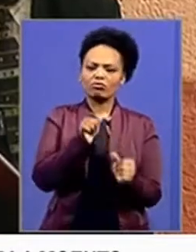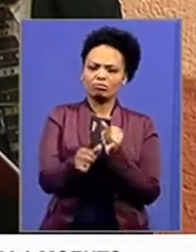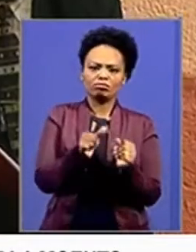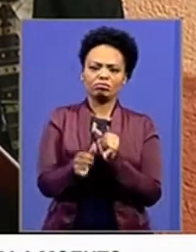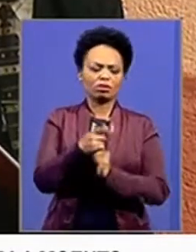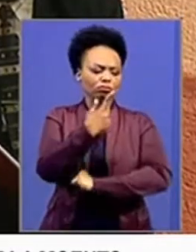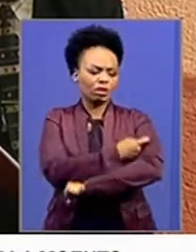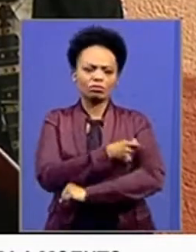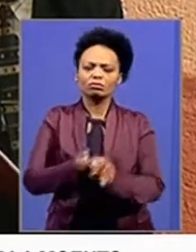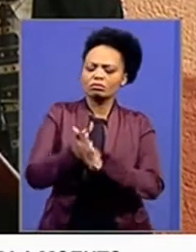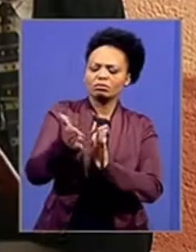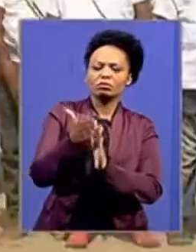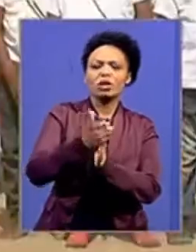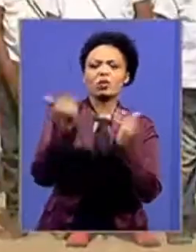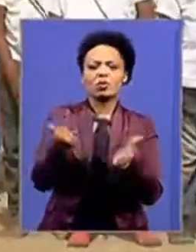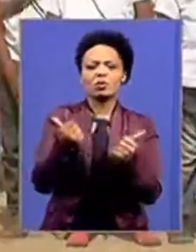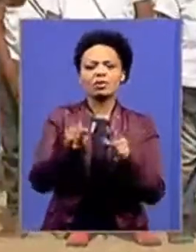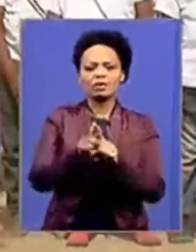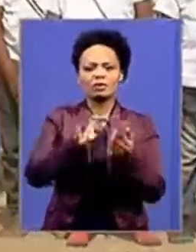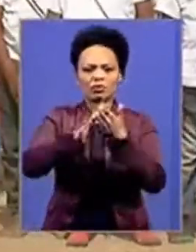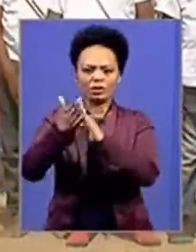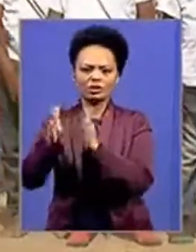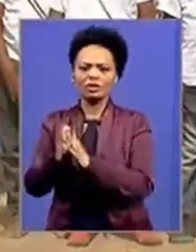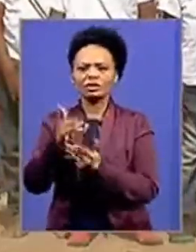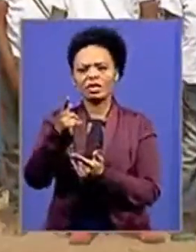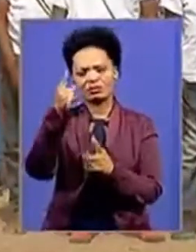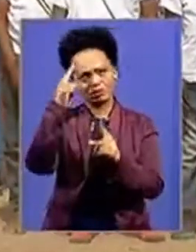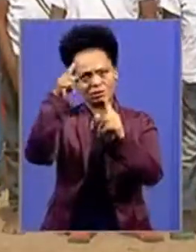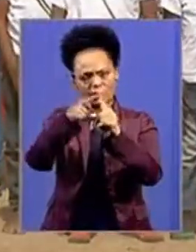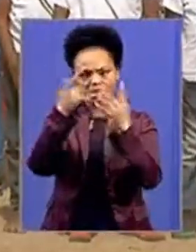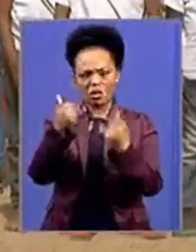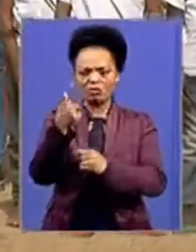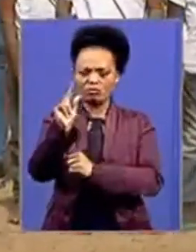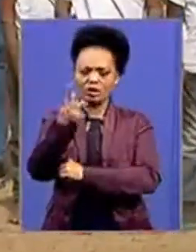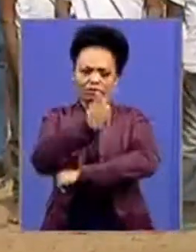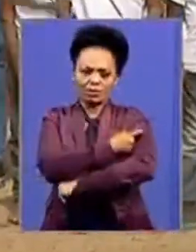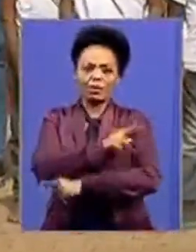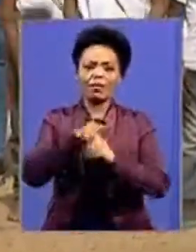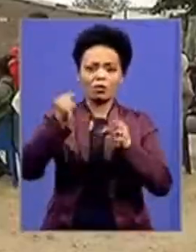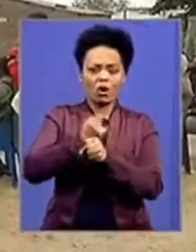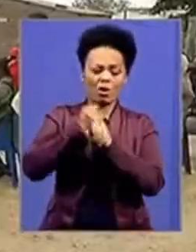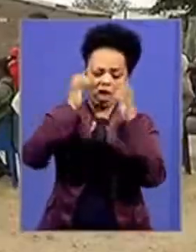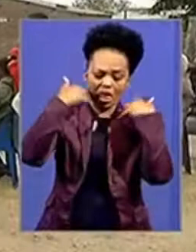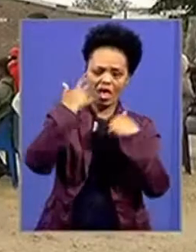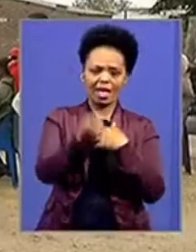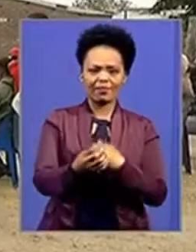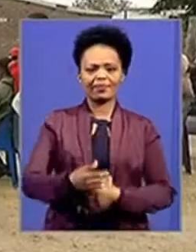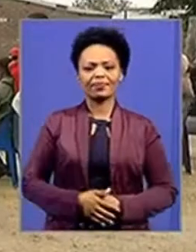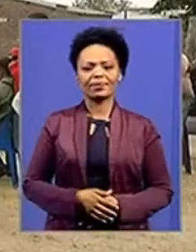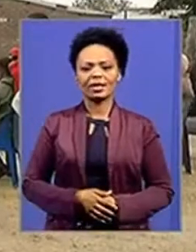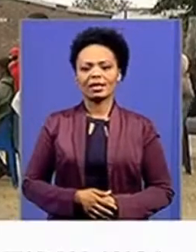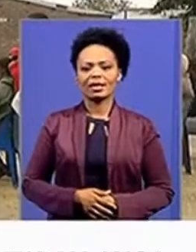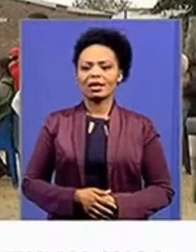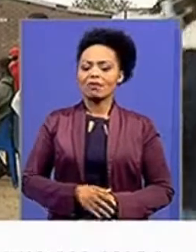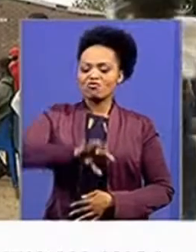moento go me ikemišeditše go entela badudi e fela le ge go le bjalo mošomo e sa le o montši. As a province, from yesterday